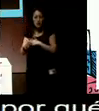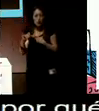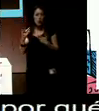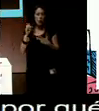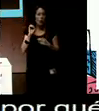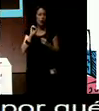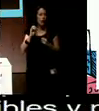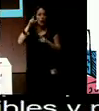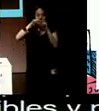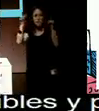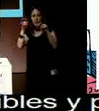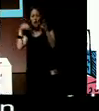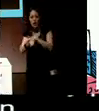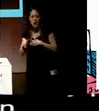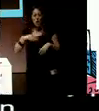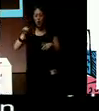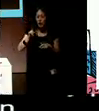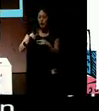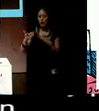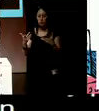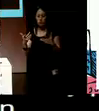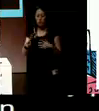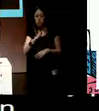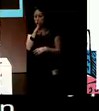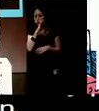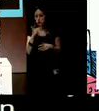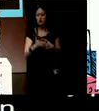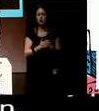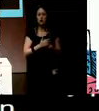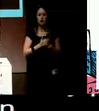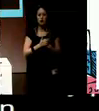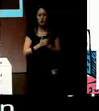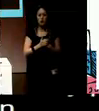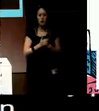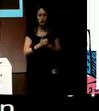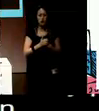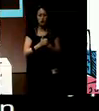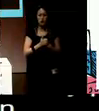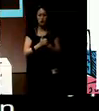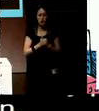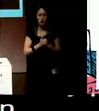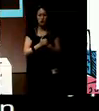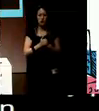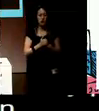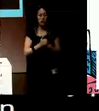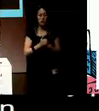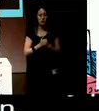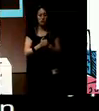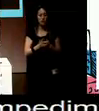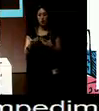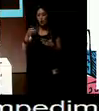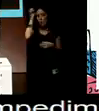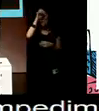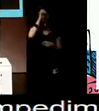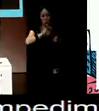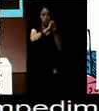what would help them to change their mind, whether they would look for funding, whether they think the efforts are just not worth it or the efforts